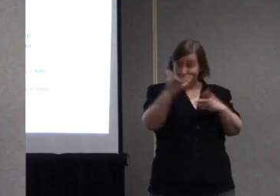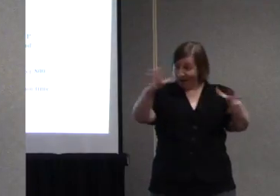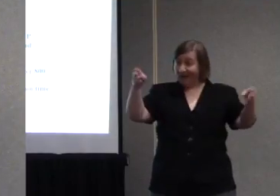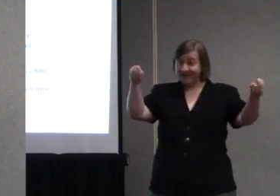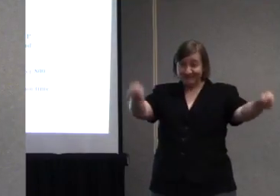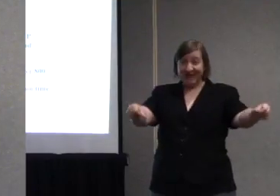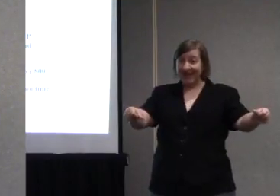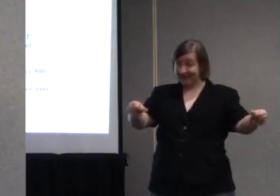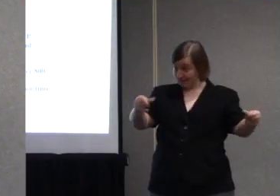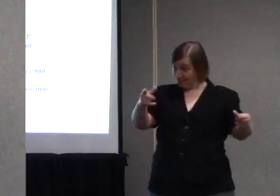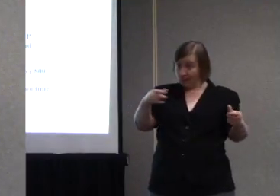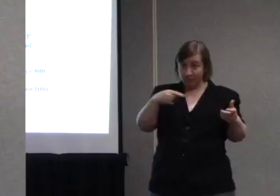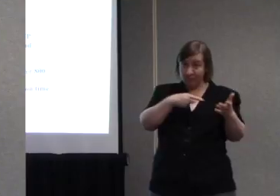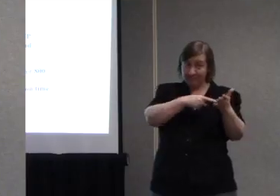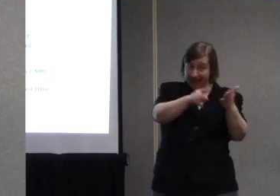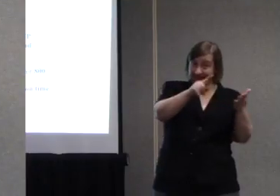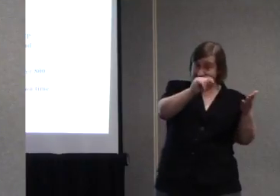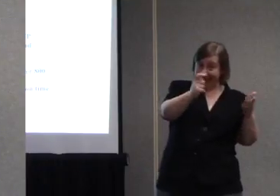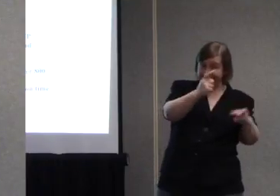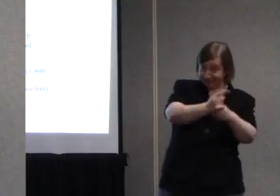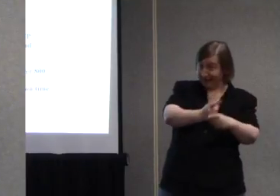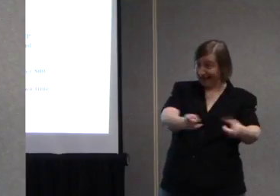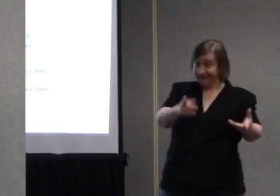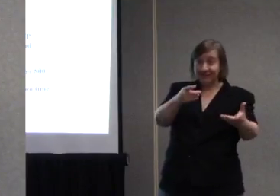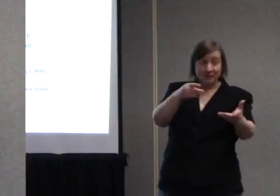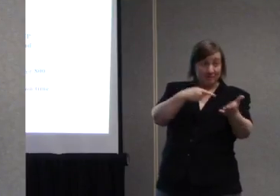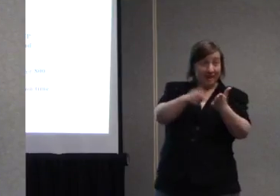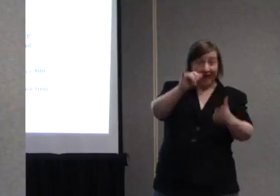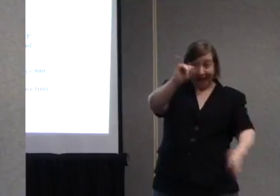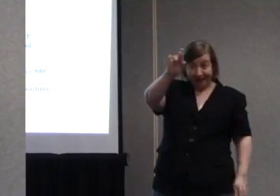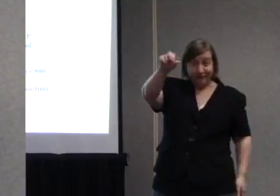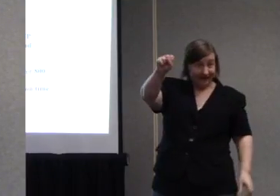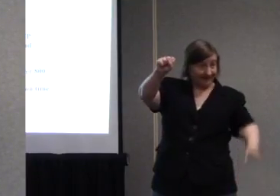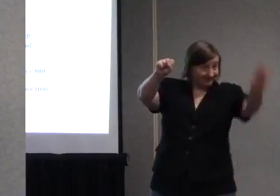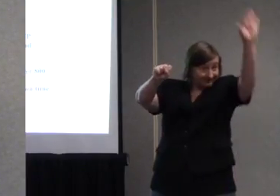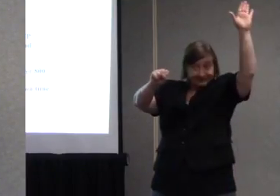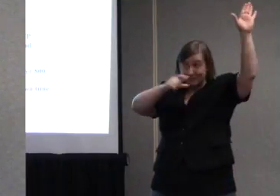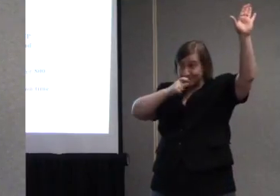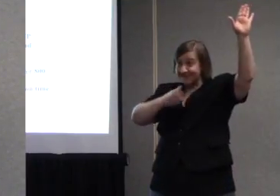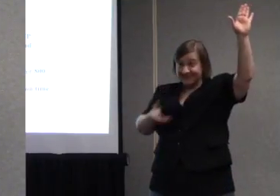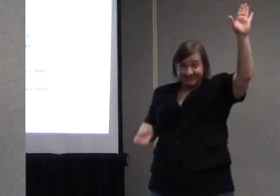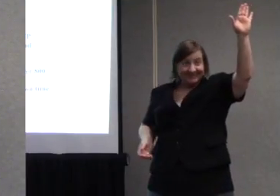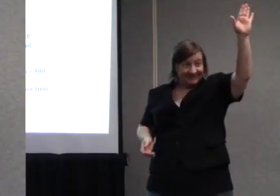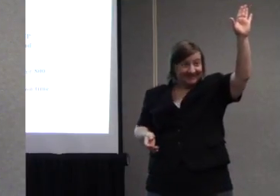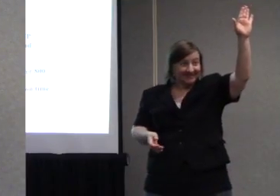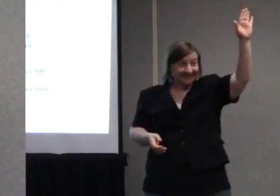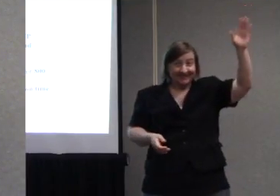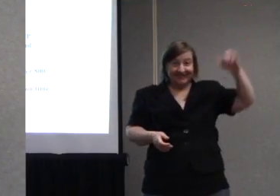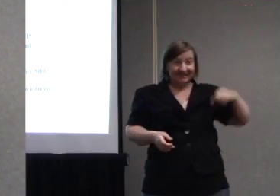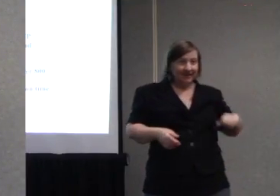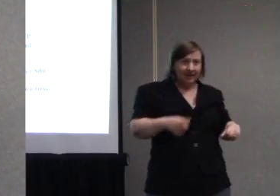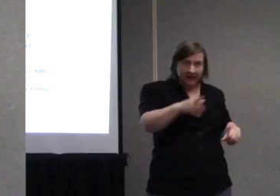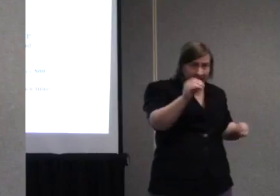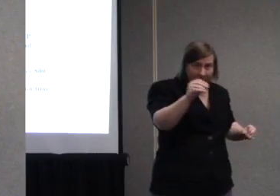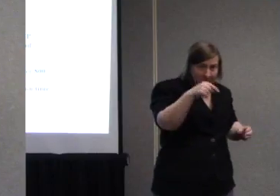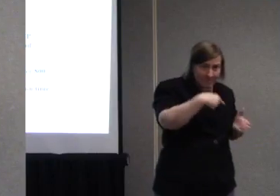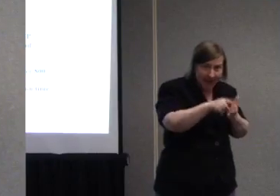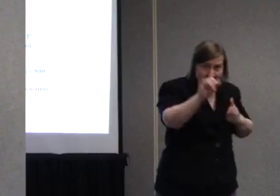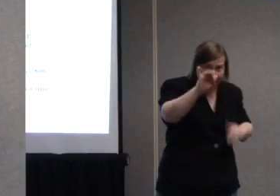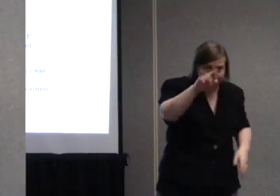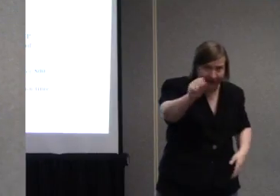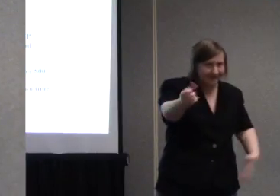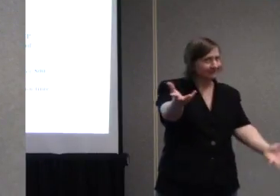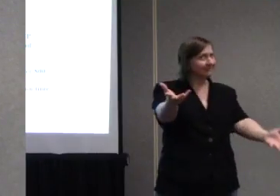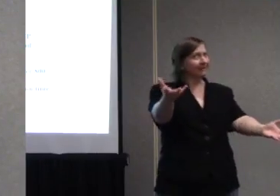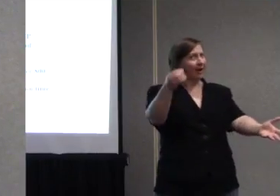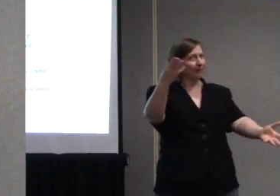Nothing. It's free. You've already paid for it. Anybody pay income tax? Who pays income tax? You